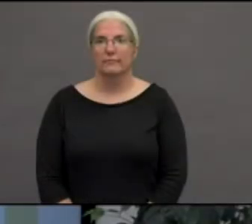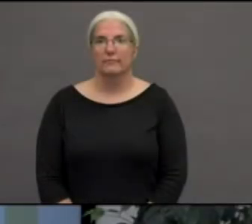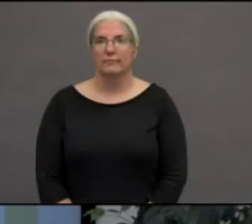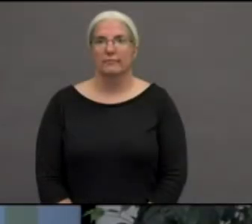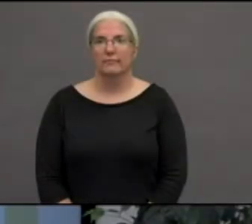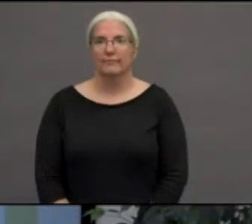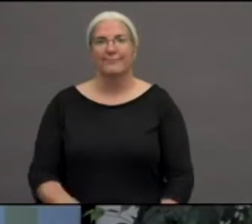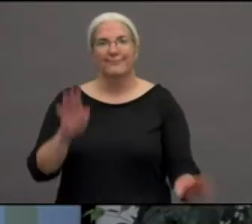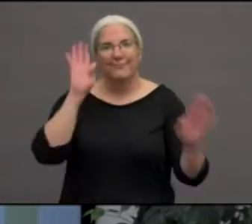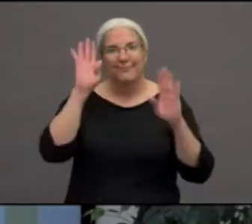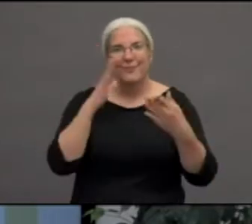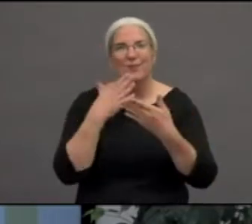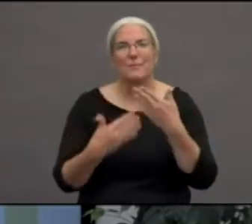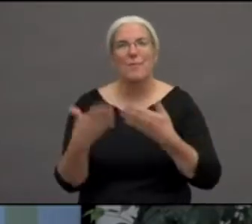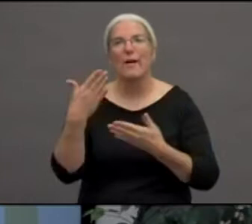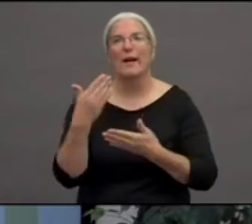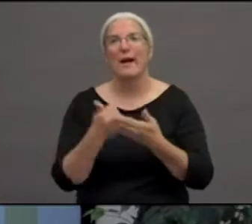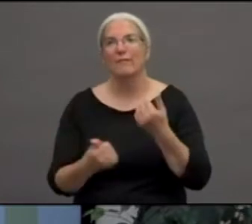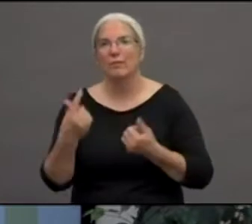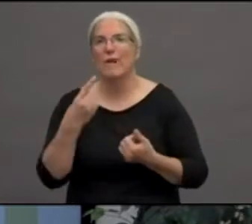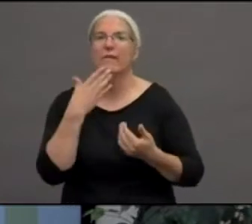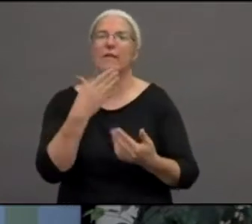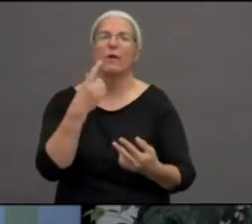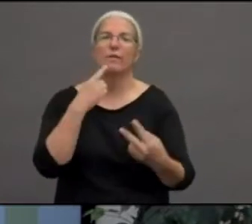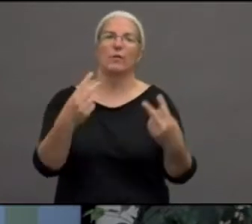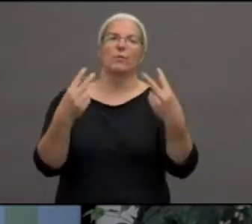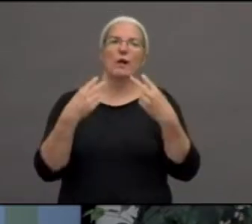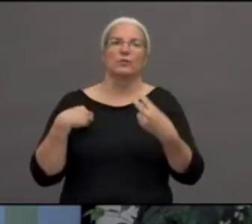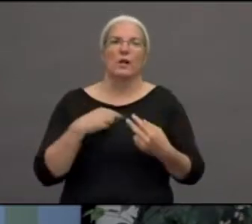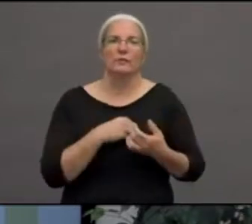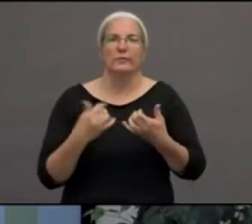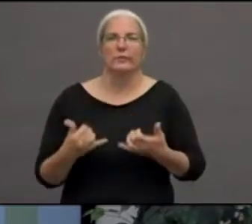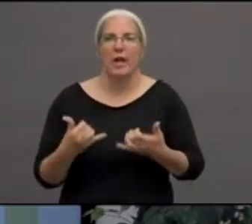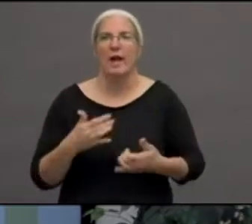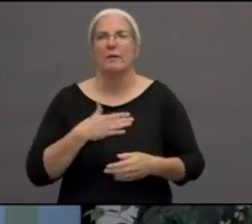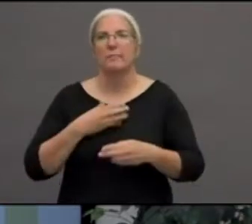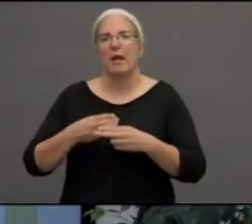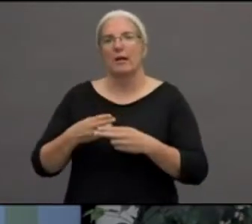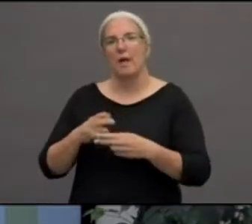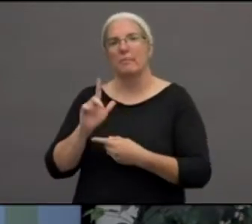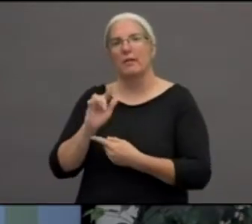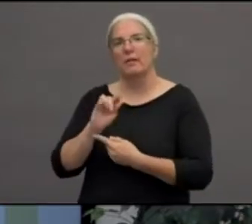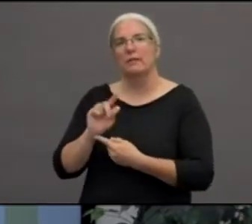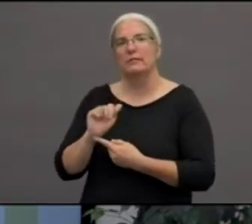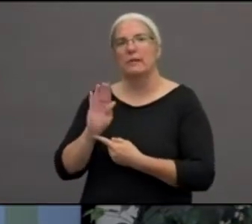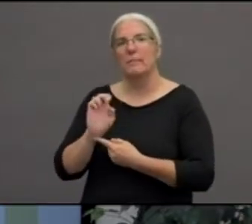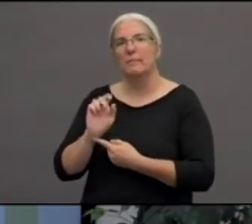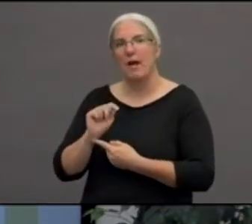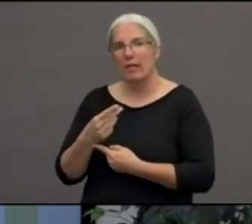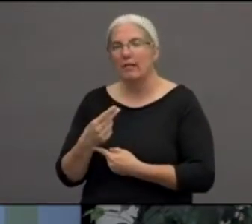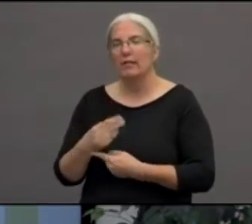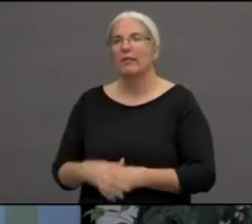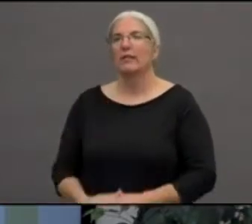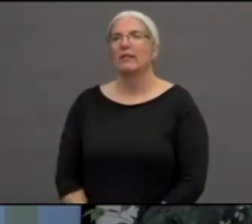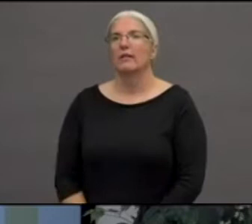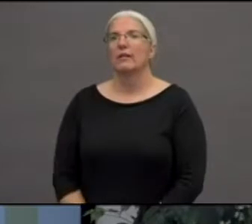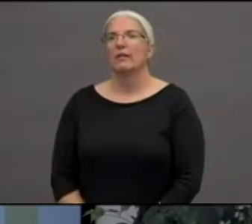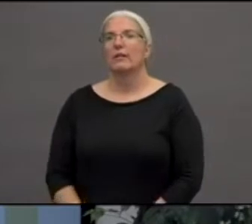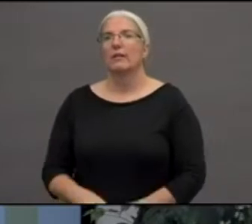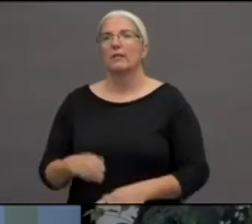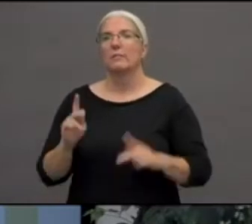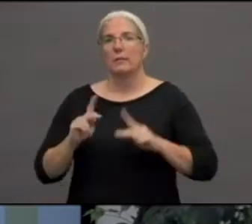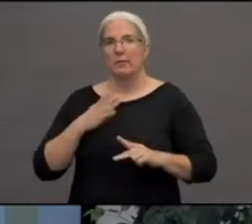Good morning, everyone, and thank you so much for joining us today. My name is Lizette. As we know, people from ages 20